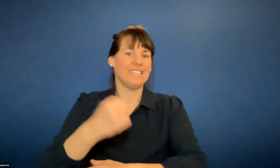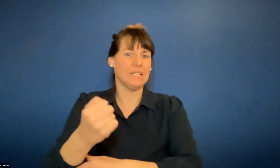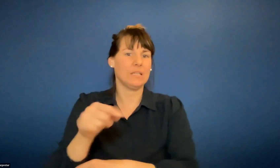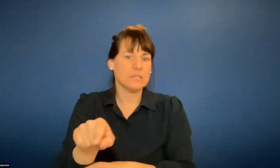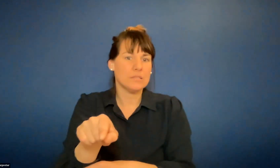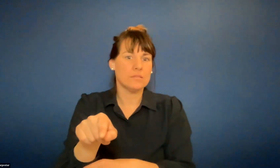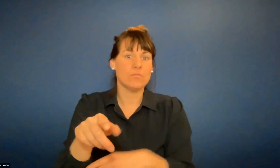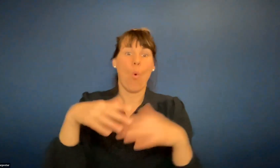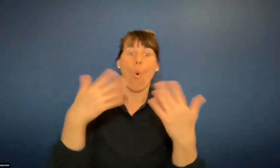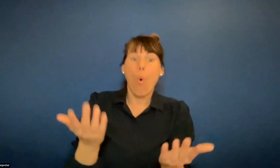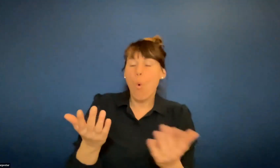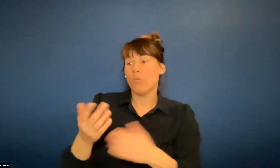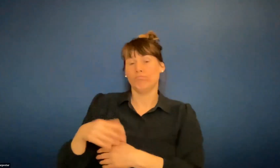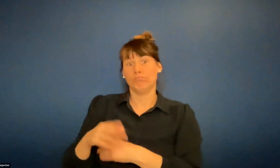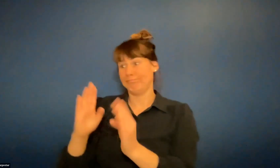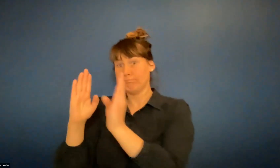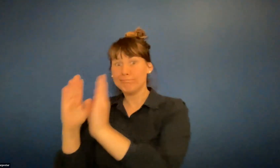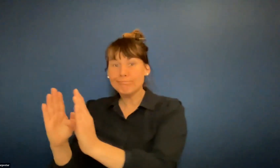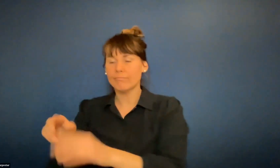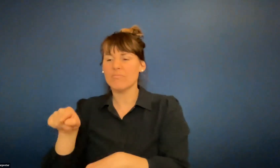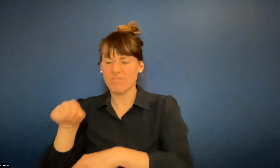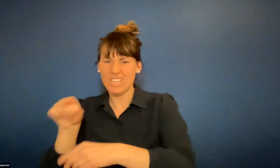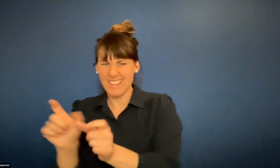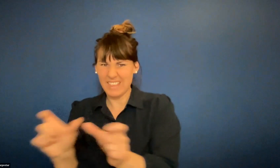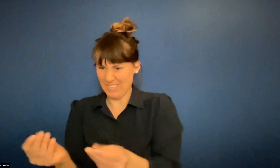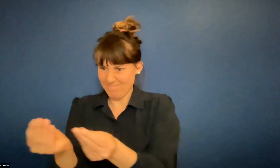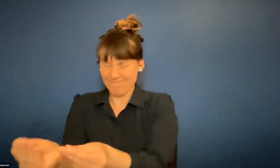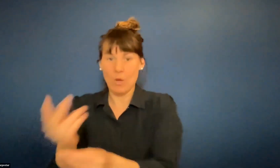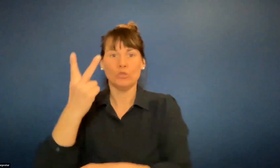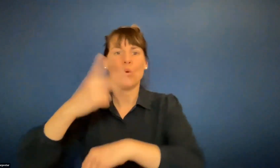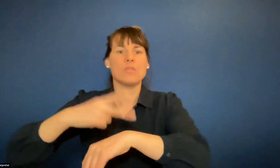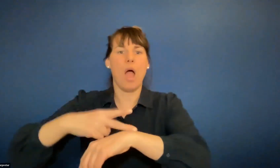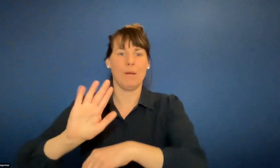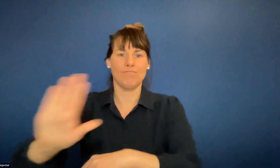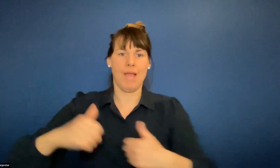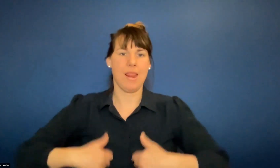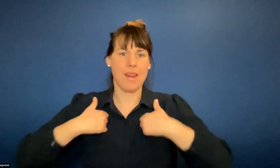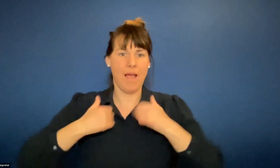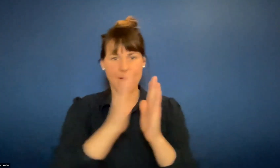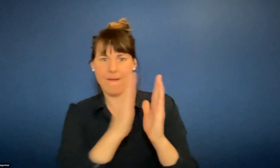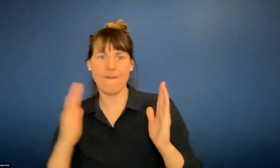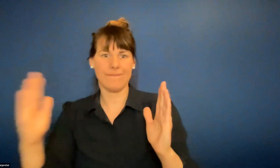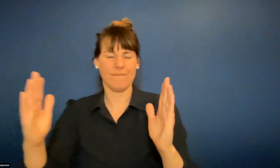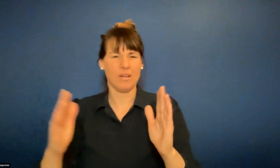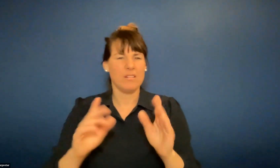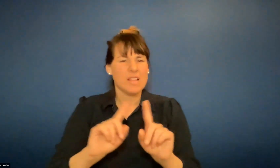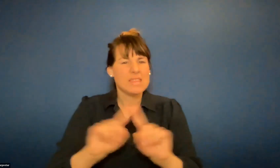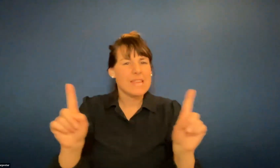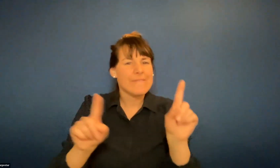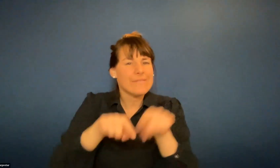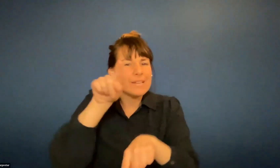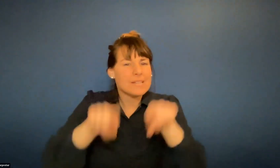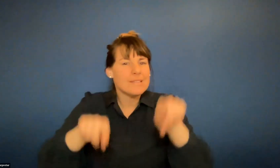package for assistive devices work. Well, that's very interesting. And let me also ask, is there